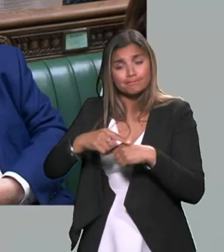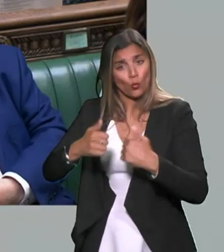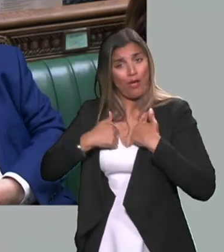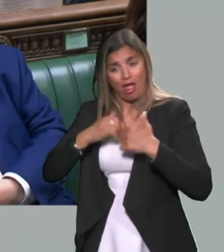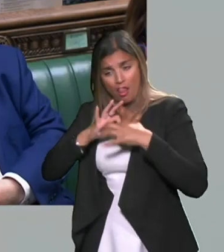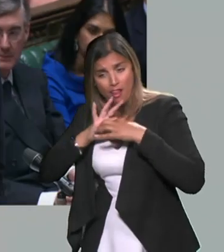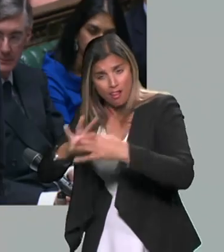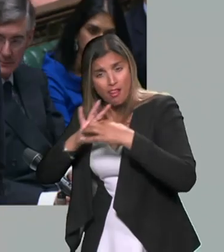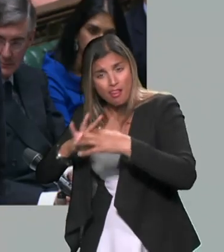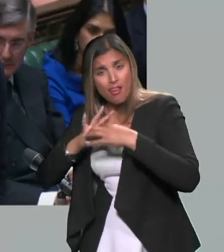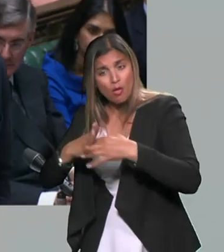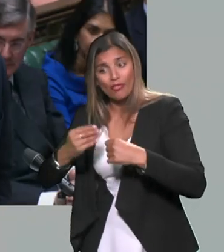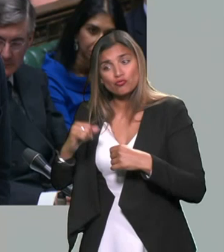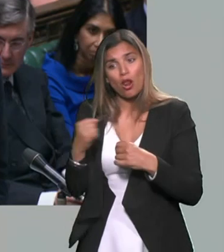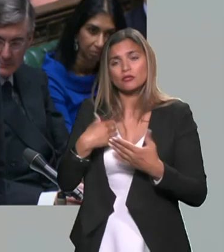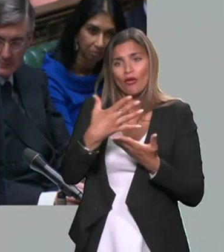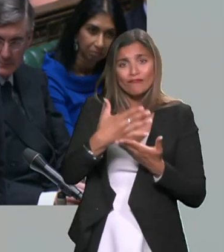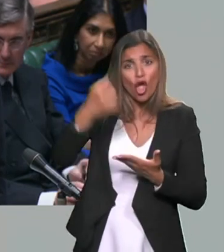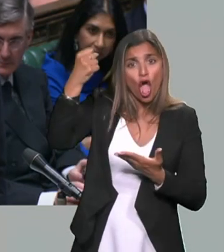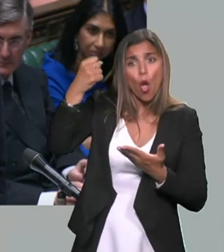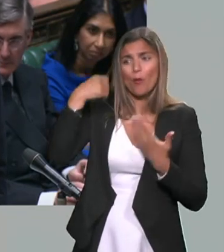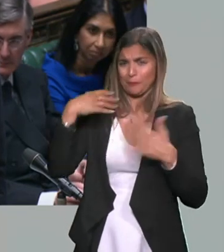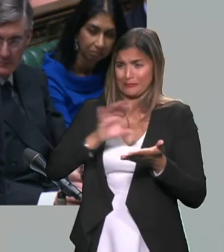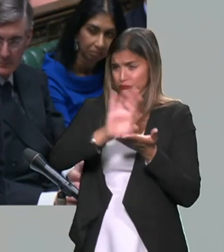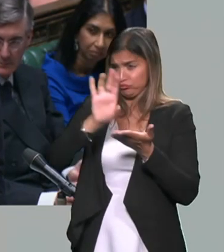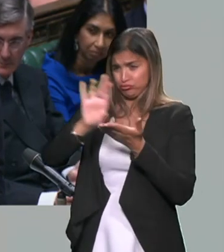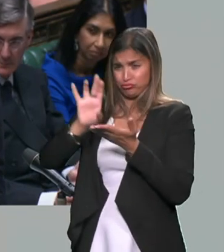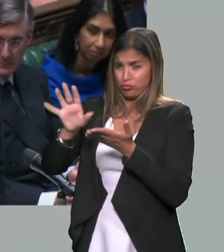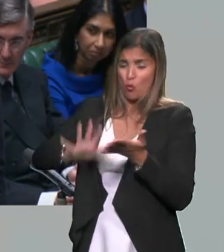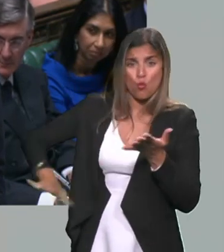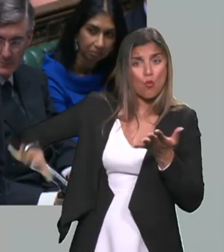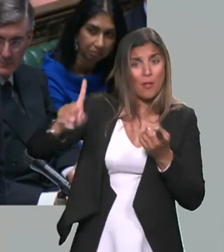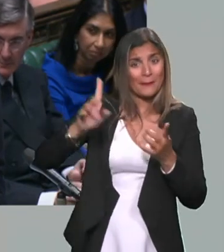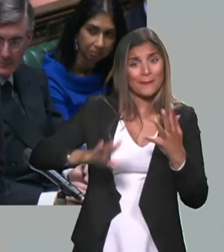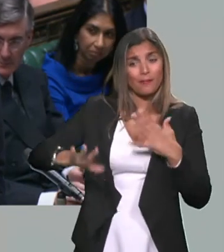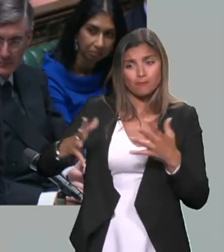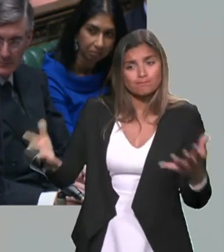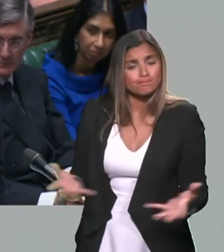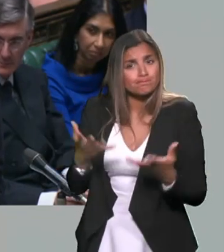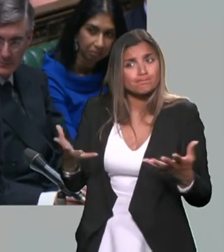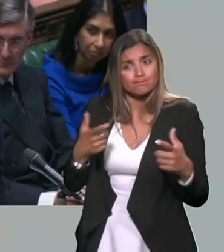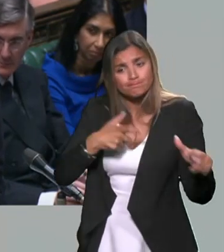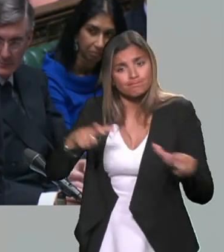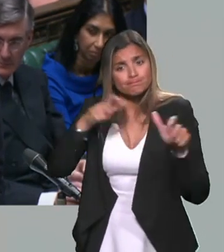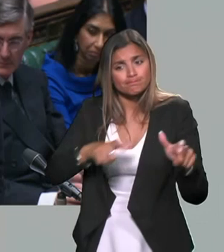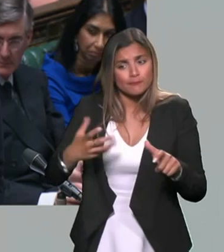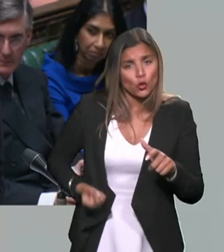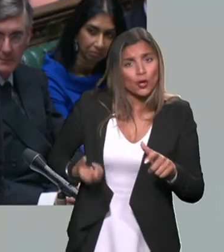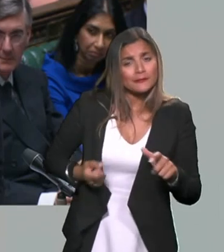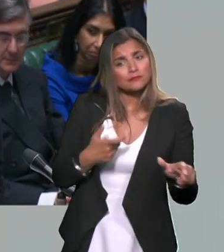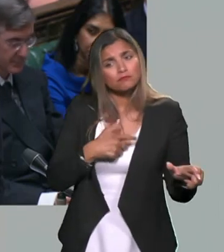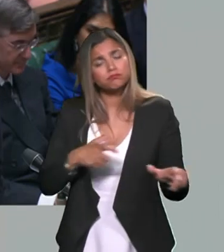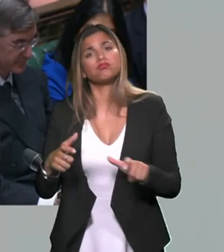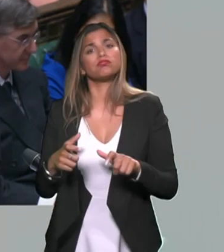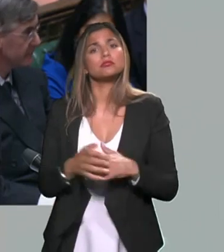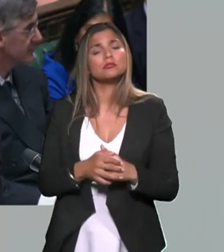we were able to deliver the furlough scheme, which helped the entire country, and to make the massive transfers that boost